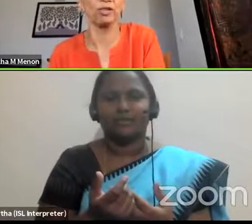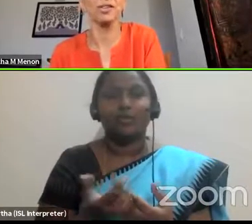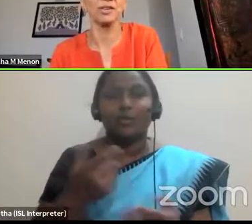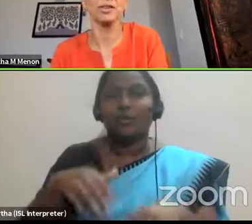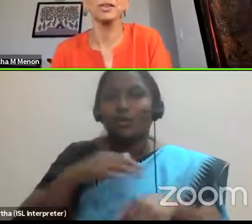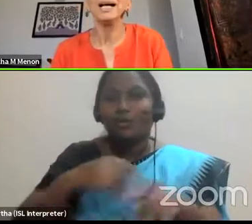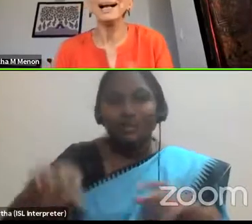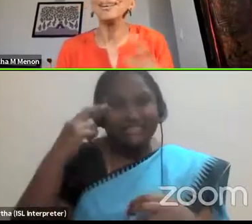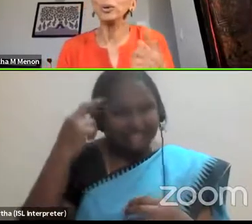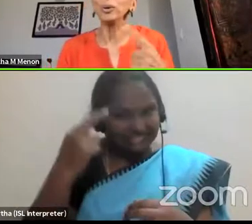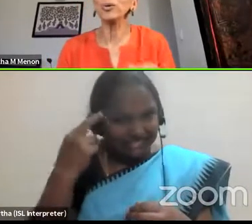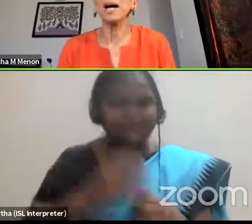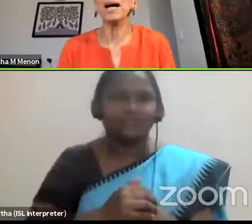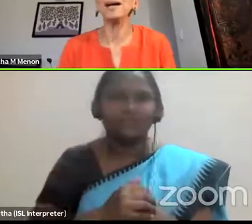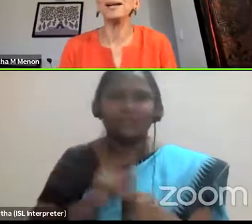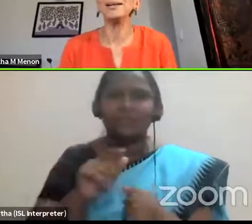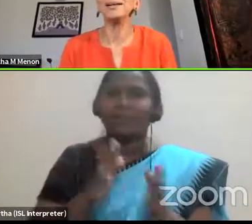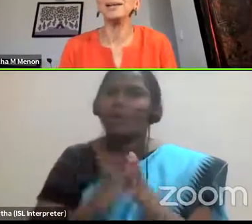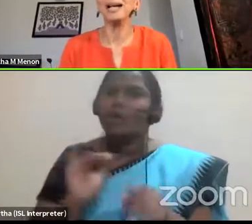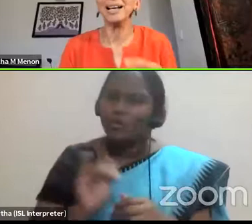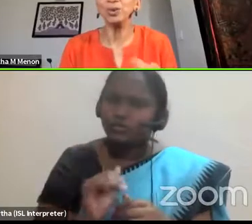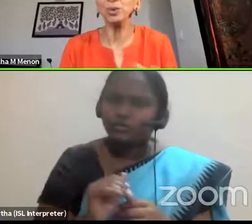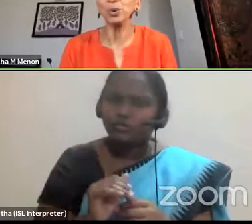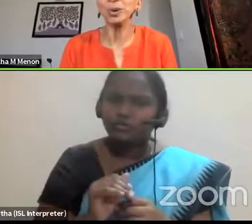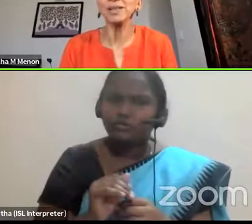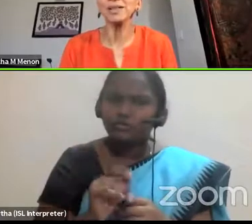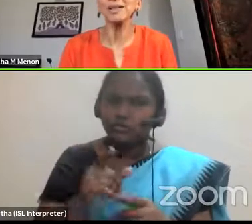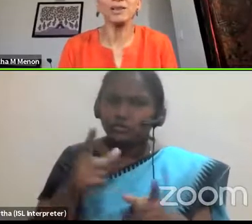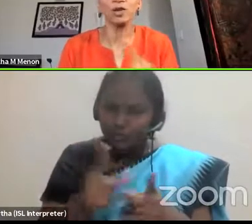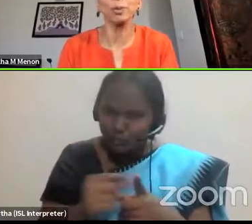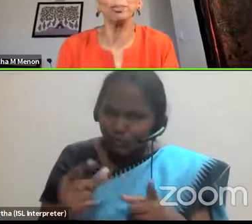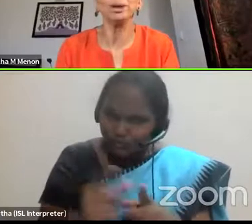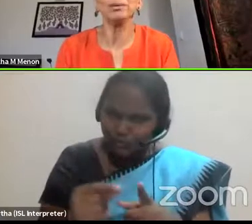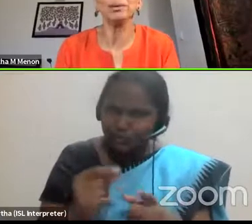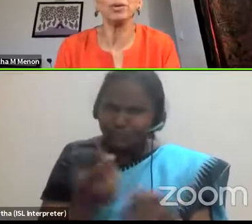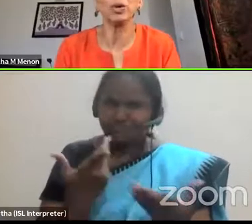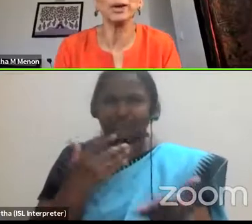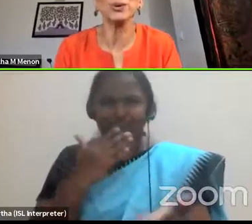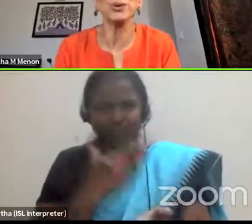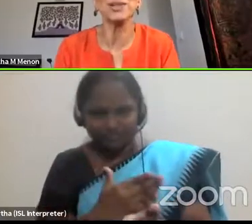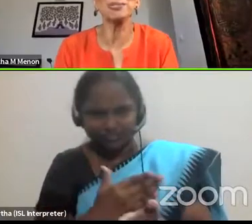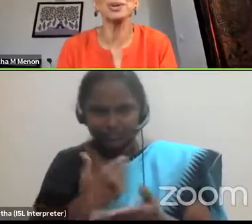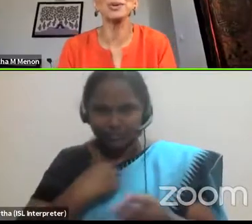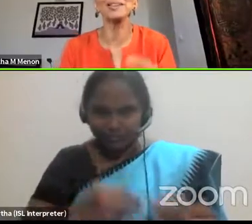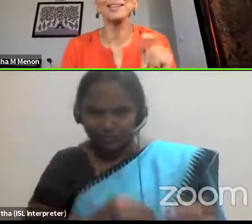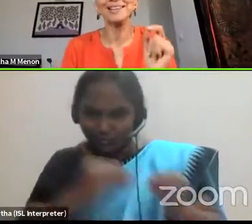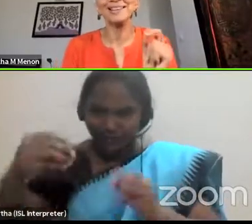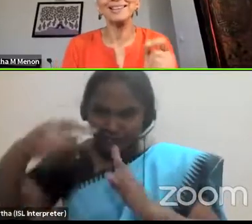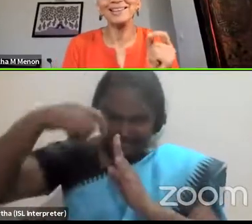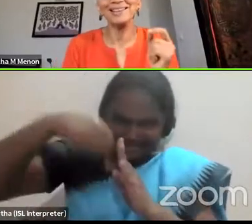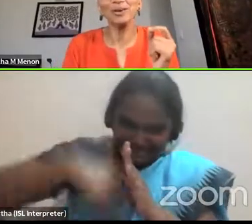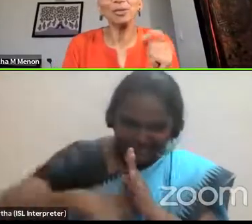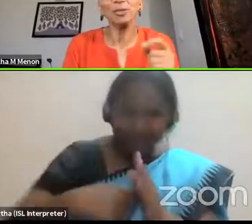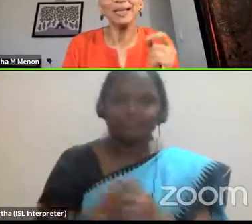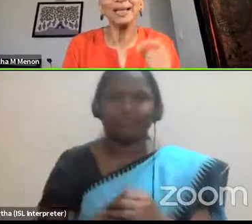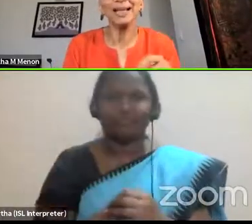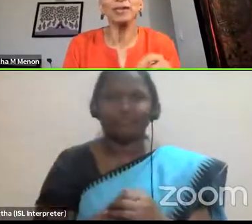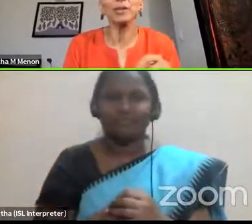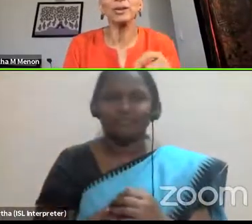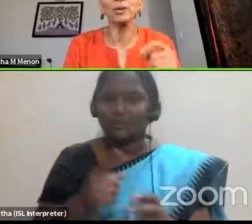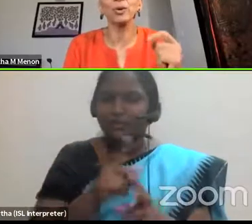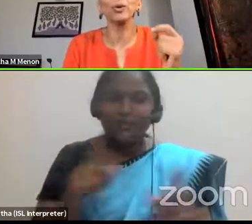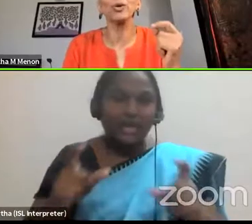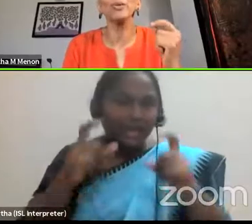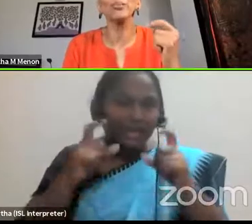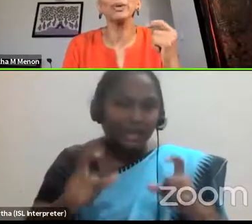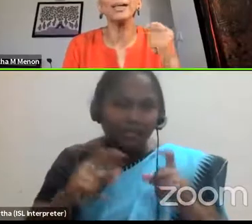all the wrong reasons? And also, as you do it, and stop me before I go too deep into this, is you have to be very